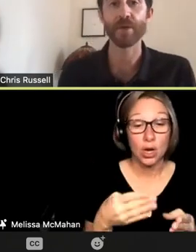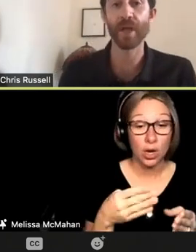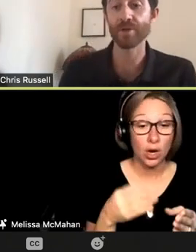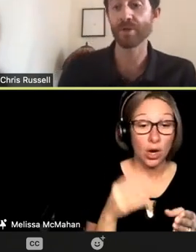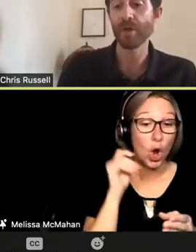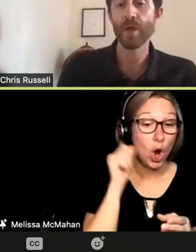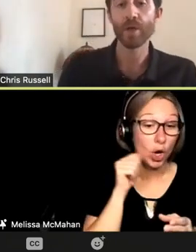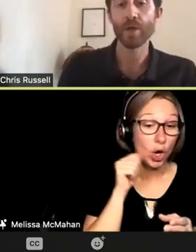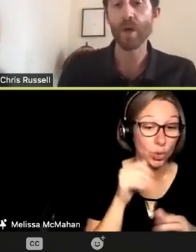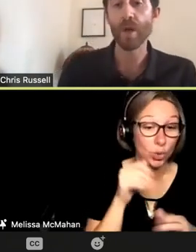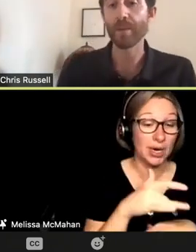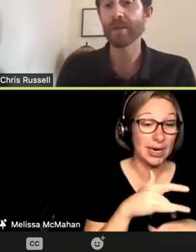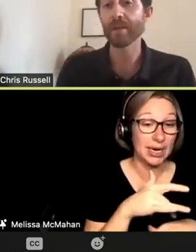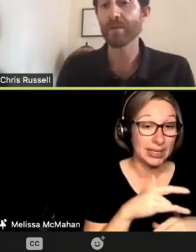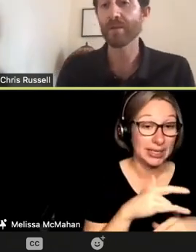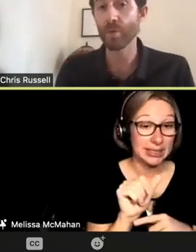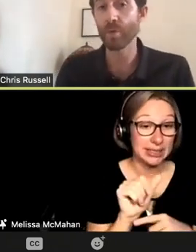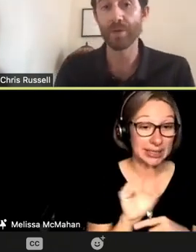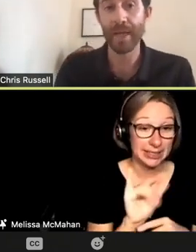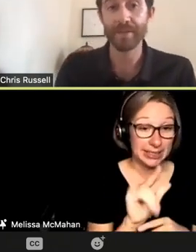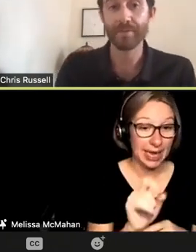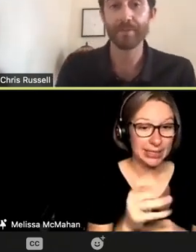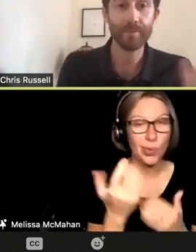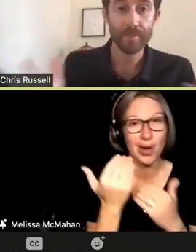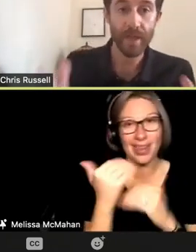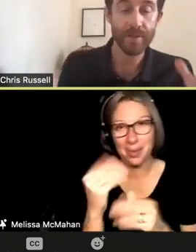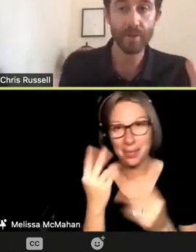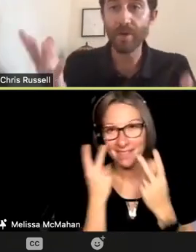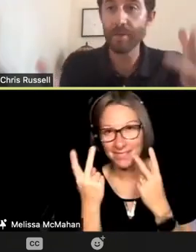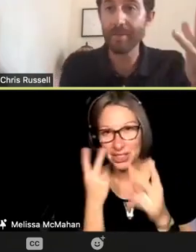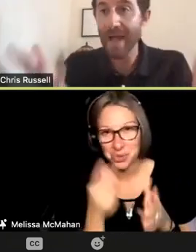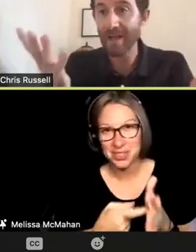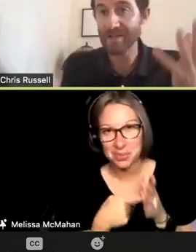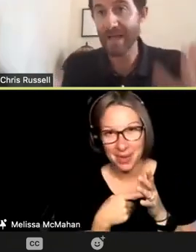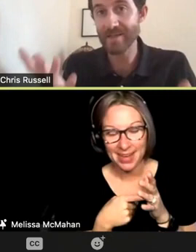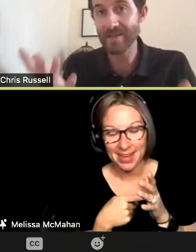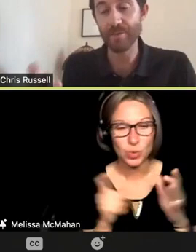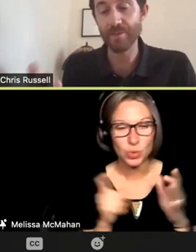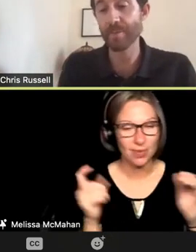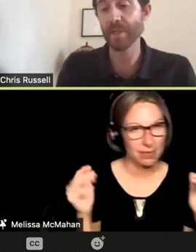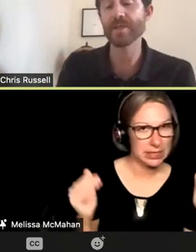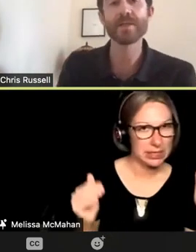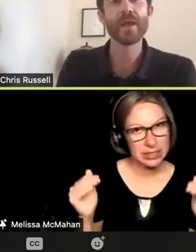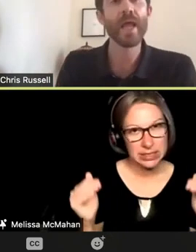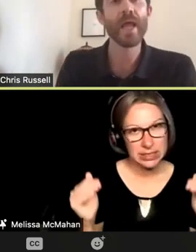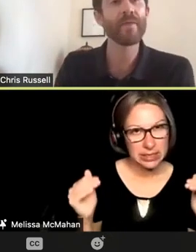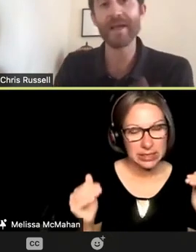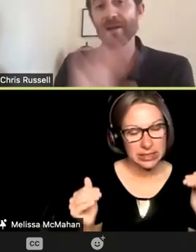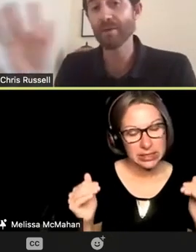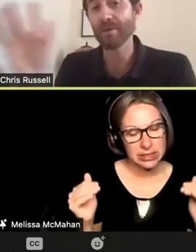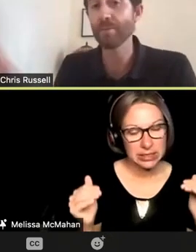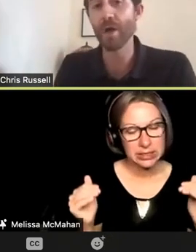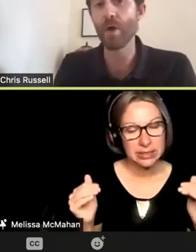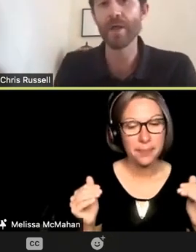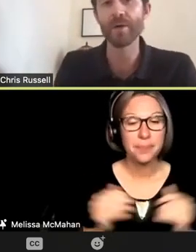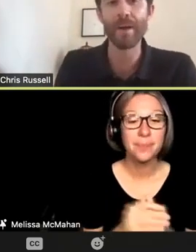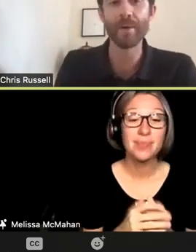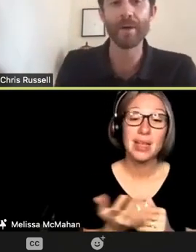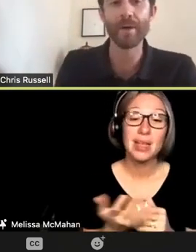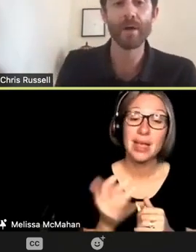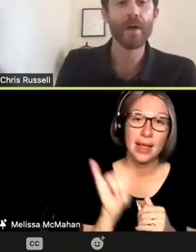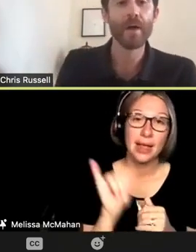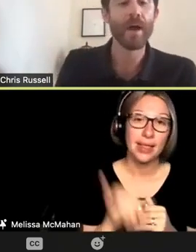aspects of communication, you want to limit the visual demands. Okay, so you have to balance that sensory piece, and that could be a